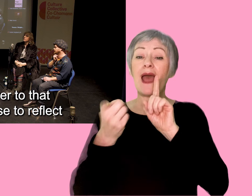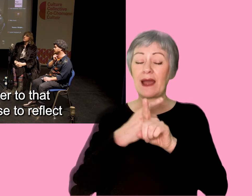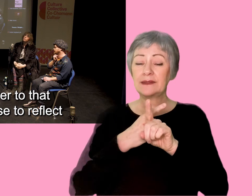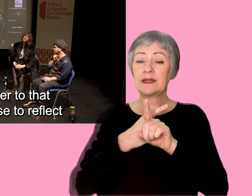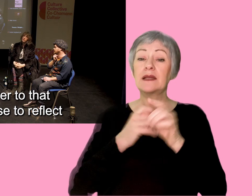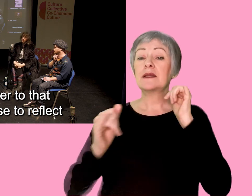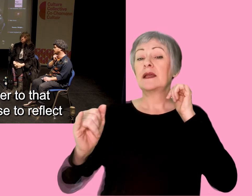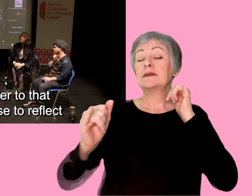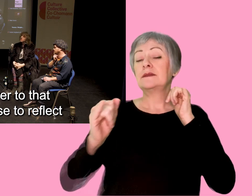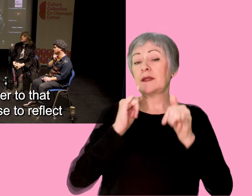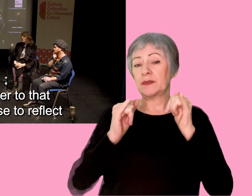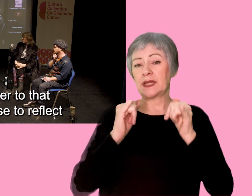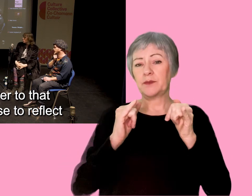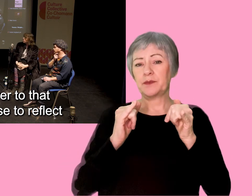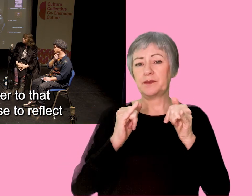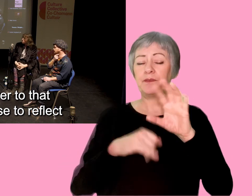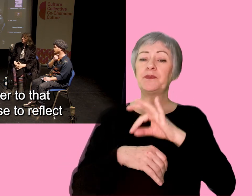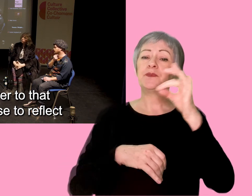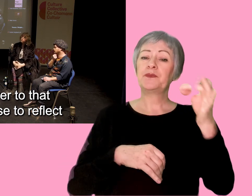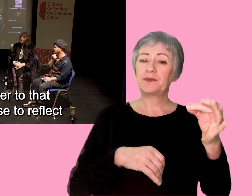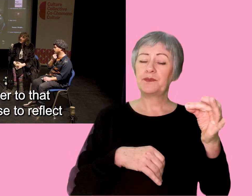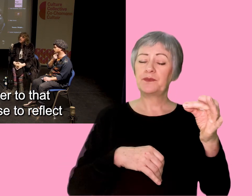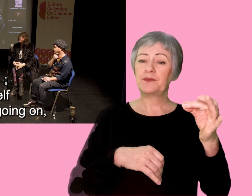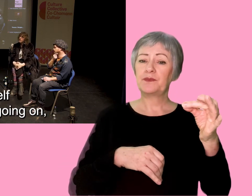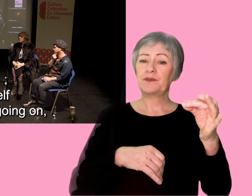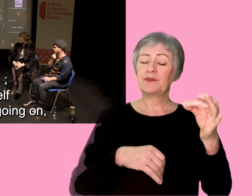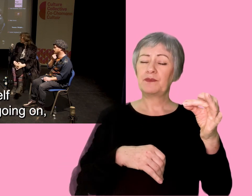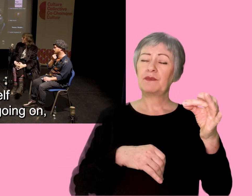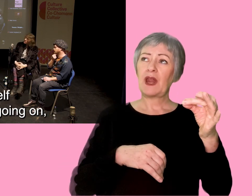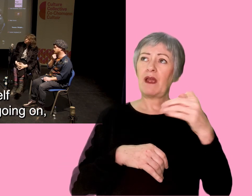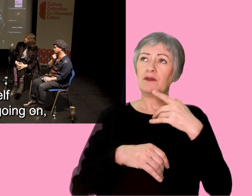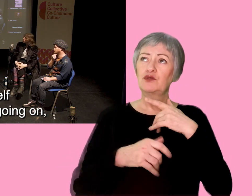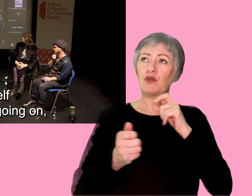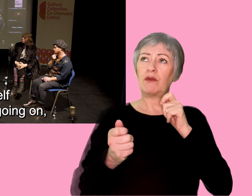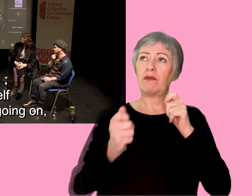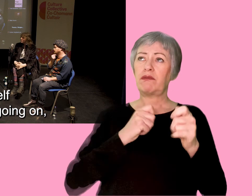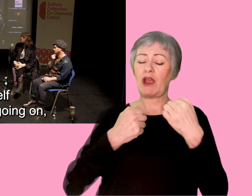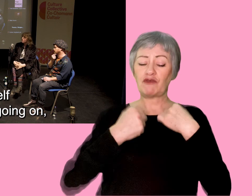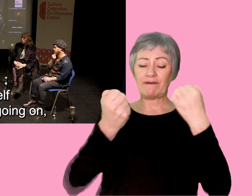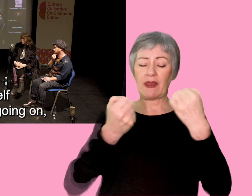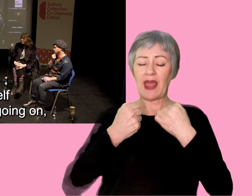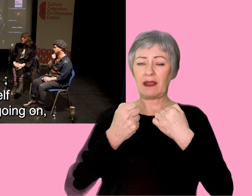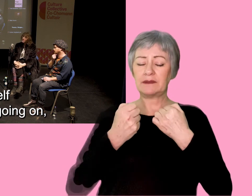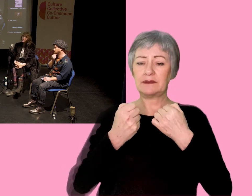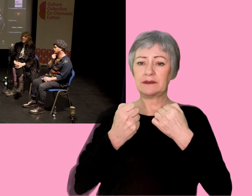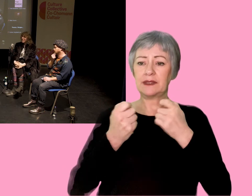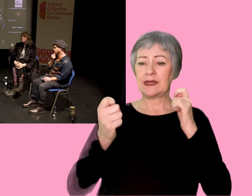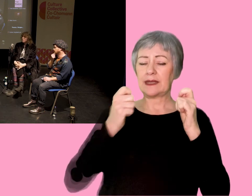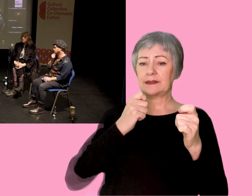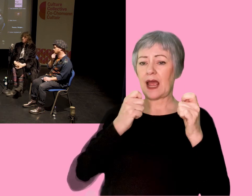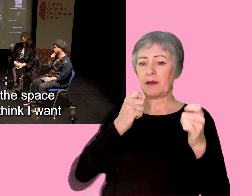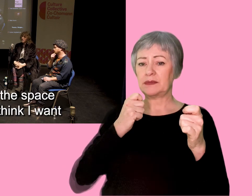that sometimes I choose to reflect and adapt myself to the codes that are going on, to